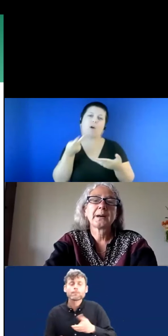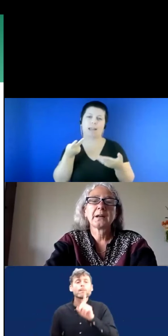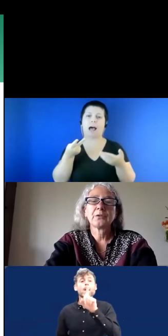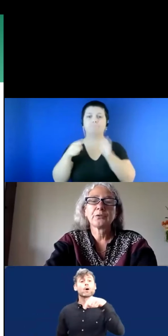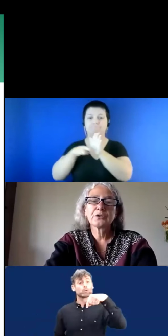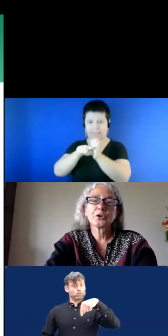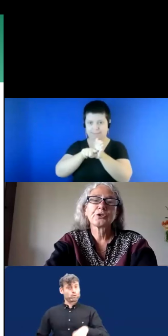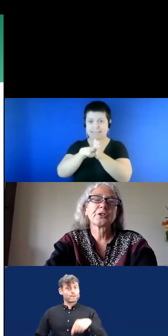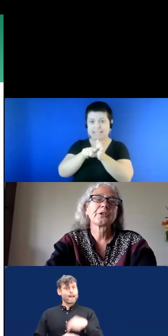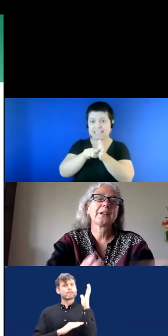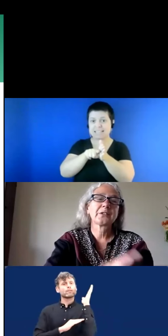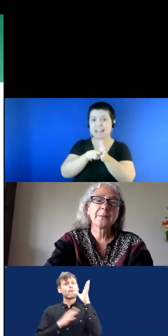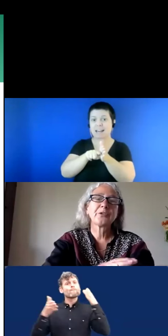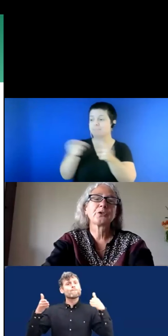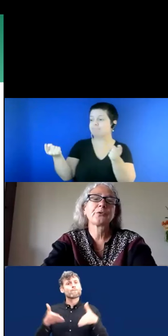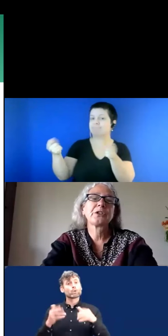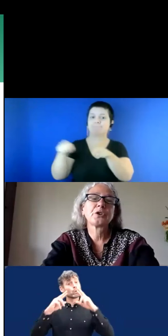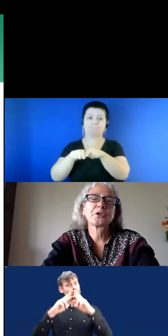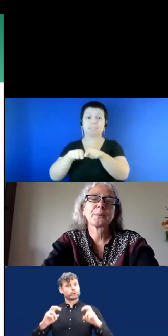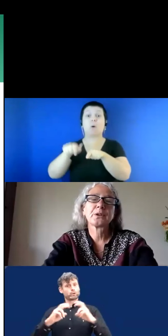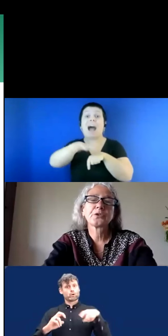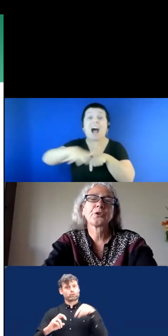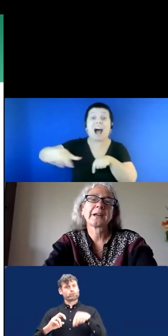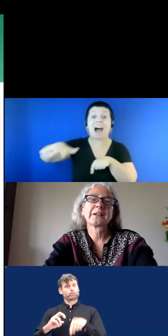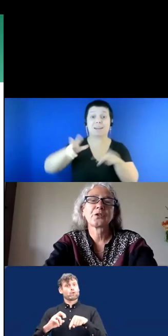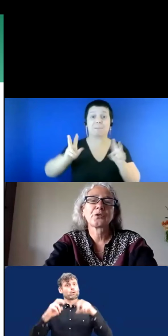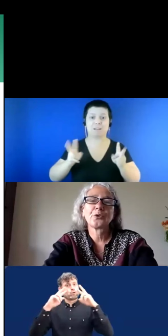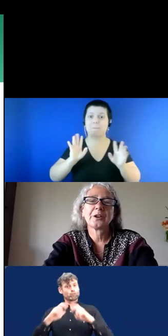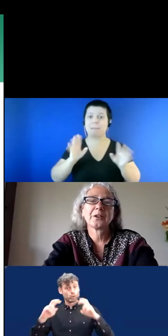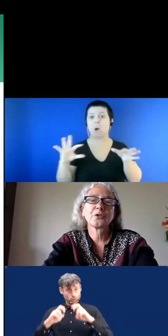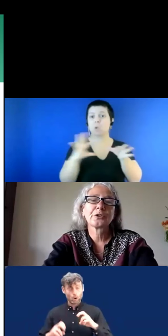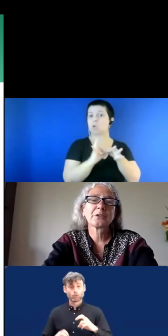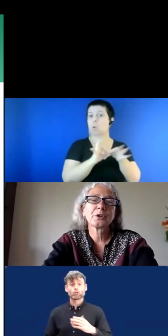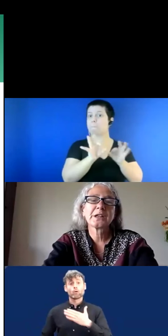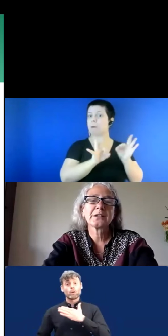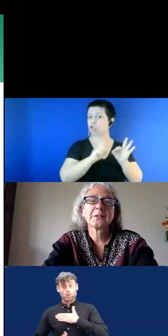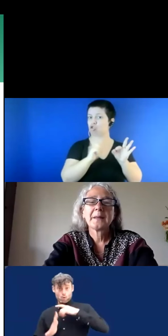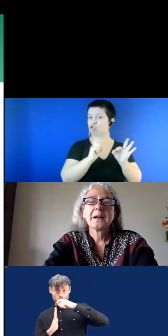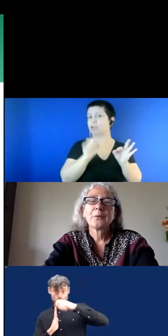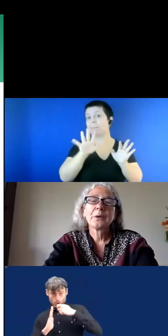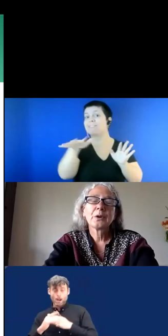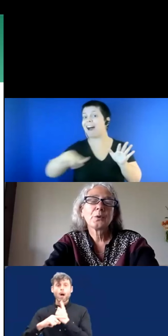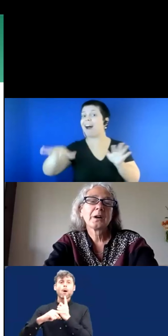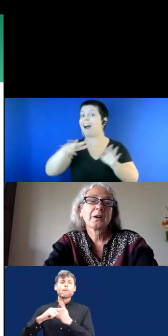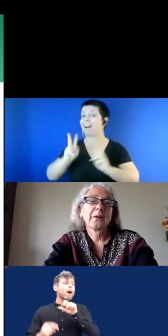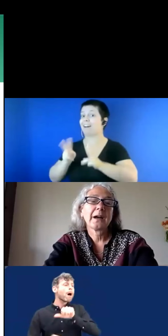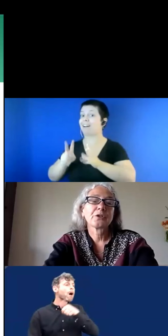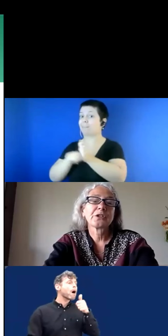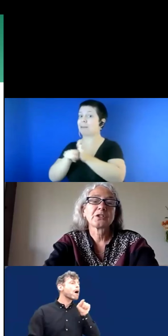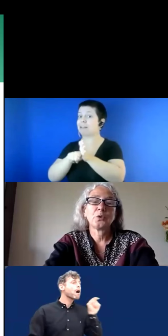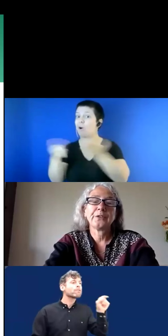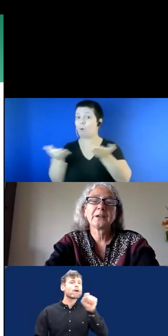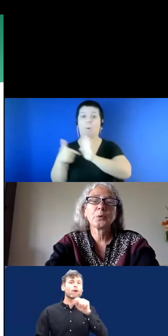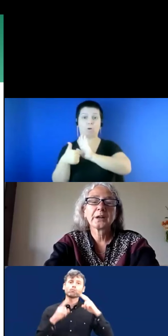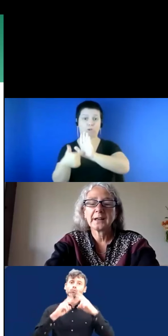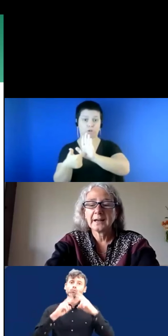presented by researchers in the same field of research, but not connected to the Suitcase project. We will have a